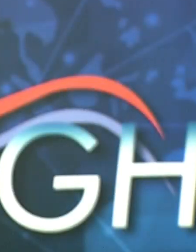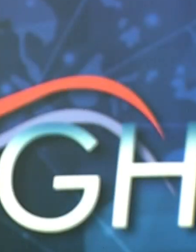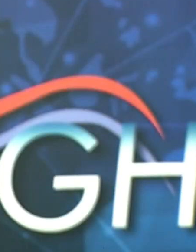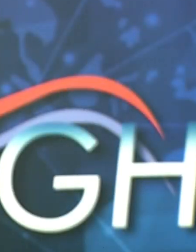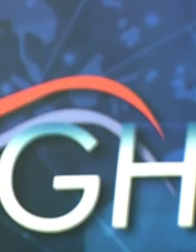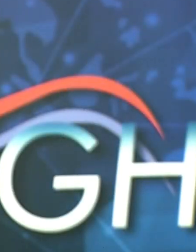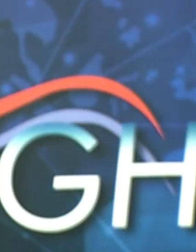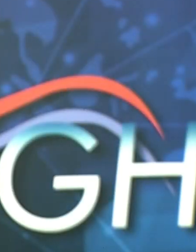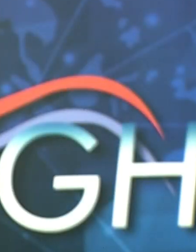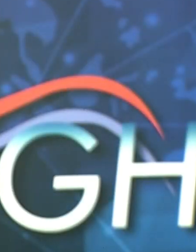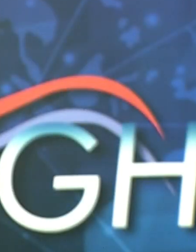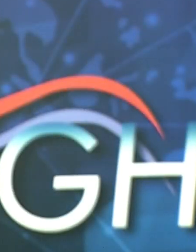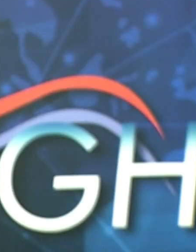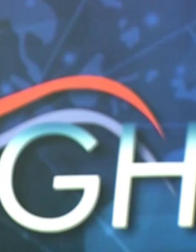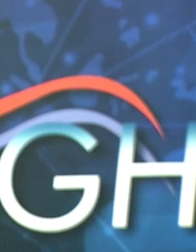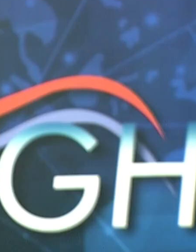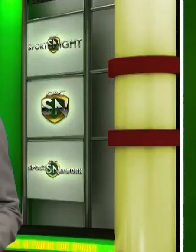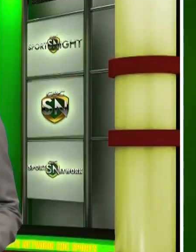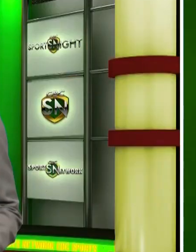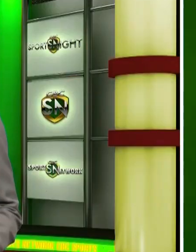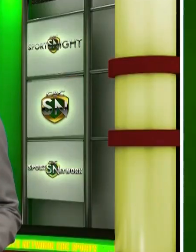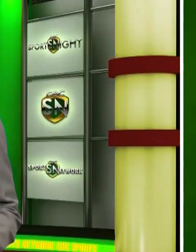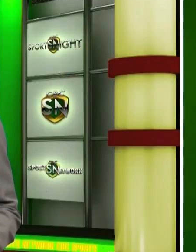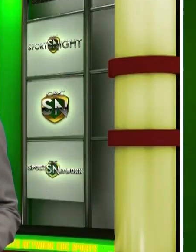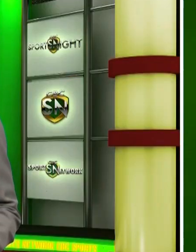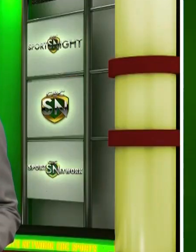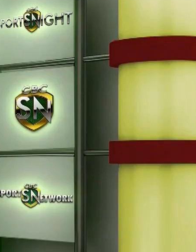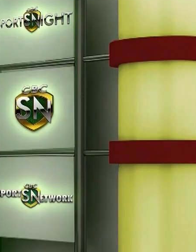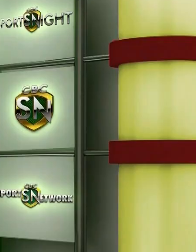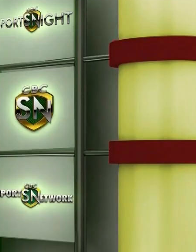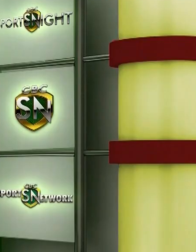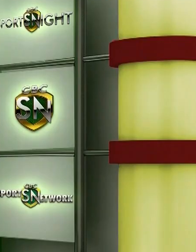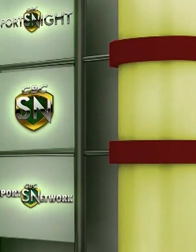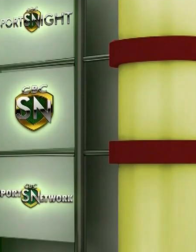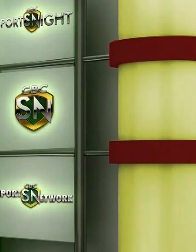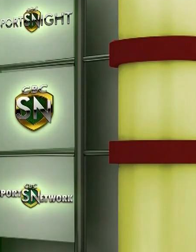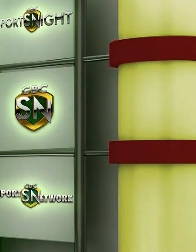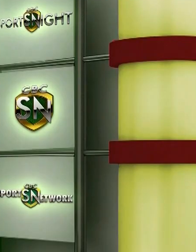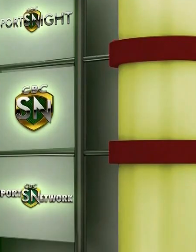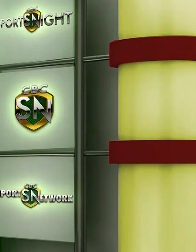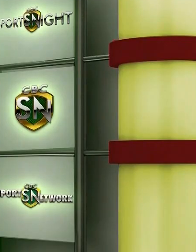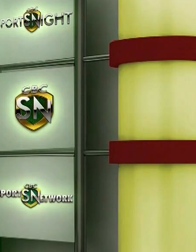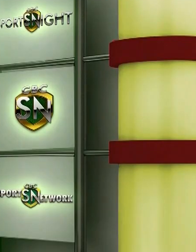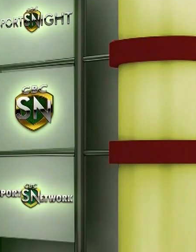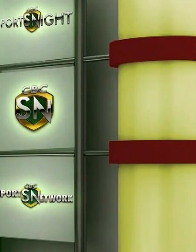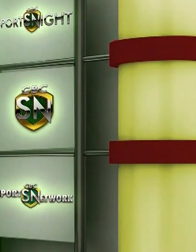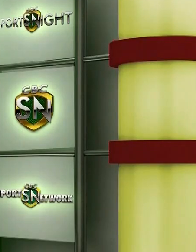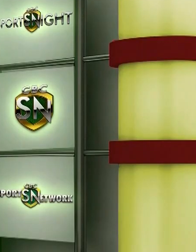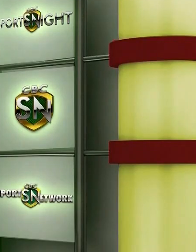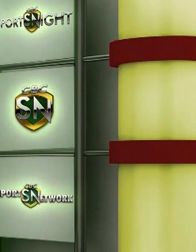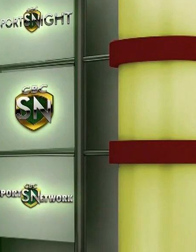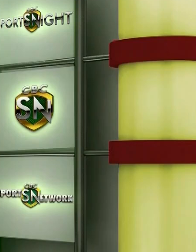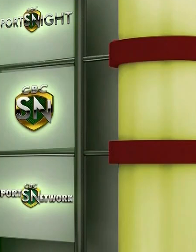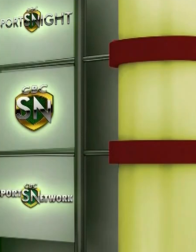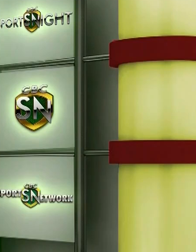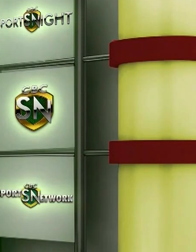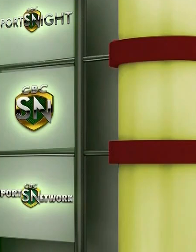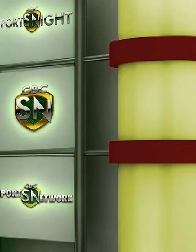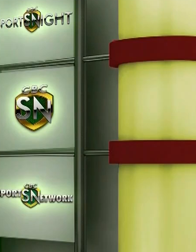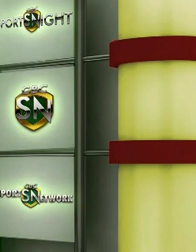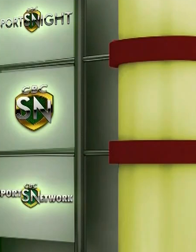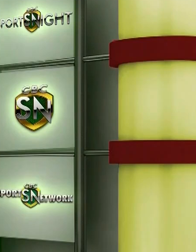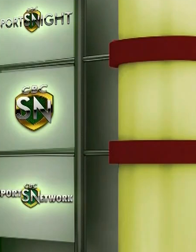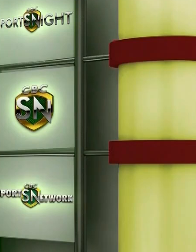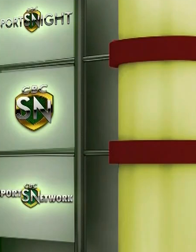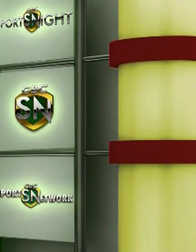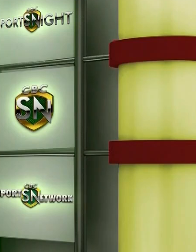For that second half in sports, here's Damien Best. Thanks so much, Pearson. Well, in football news, Weymouth Wales' push for another BFA Premier League title